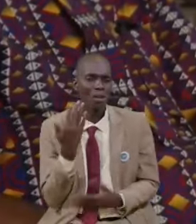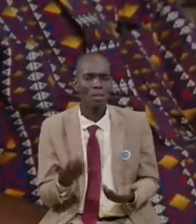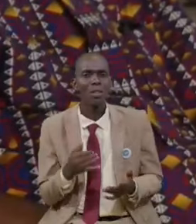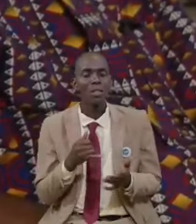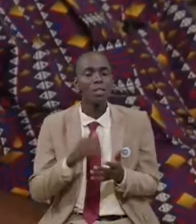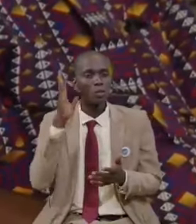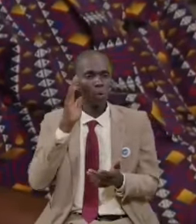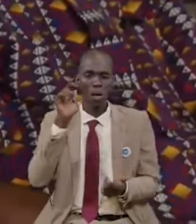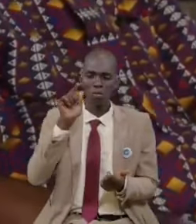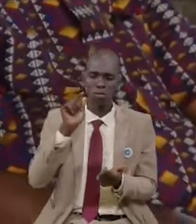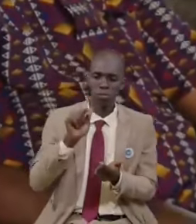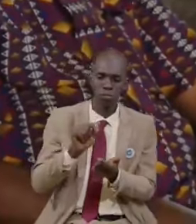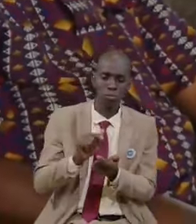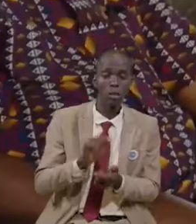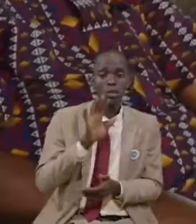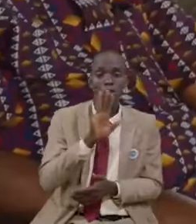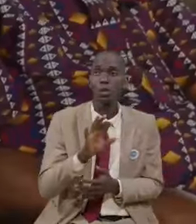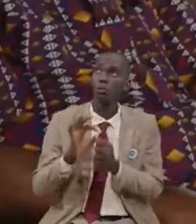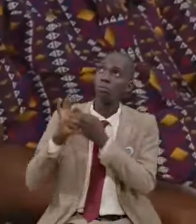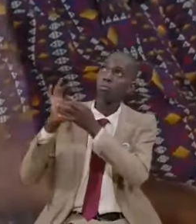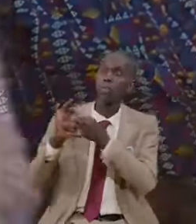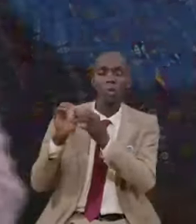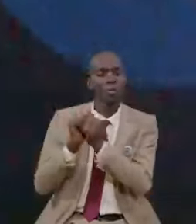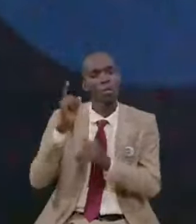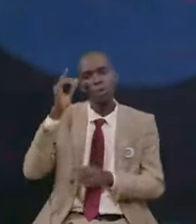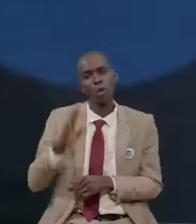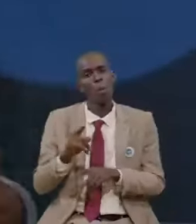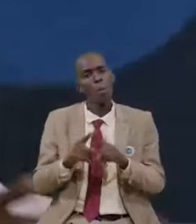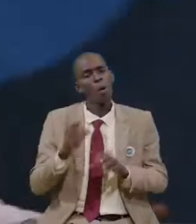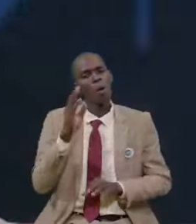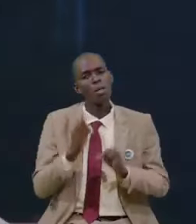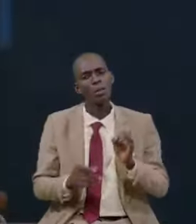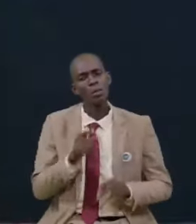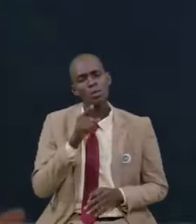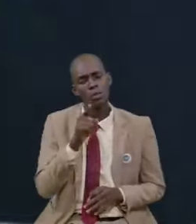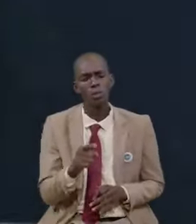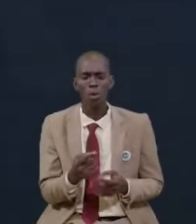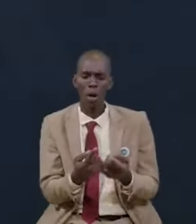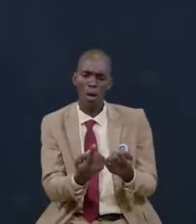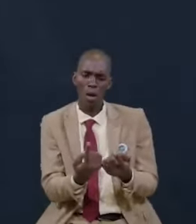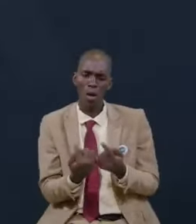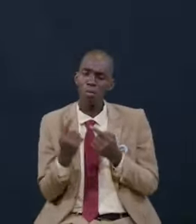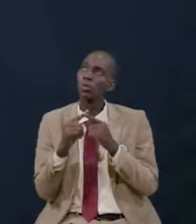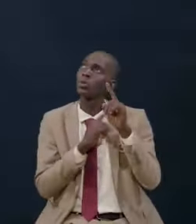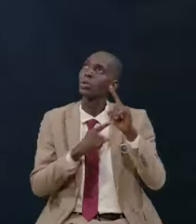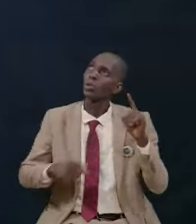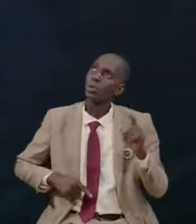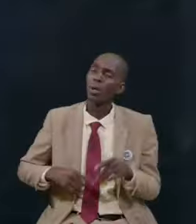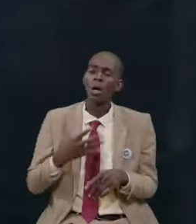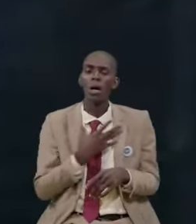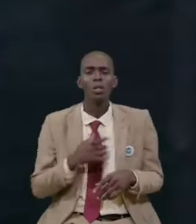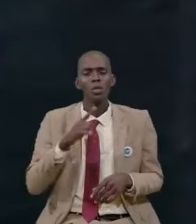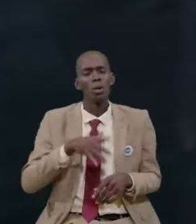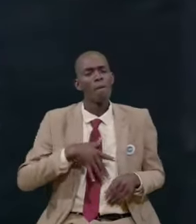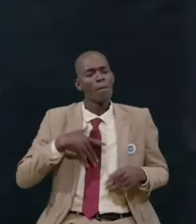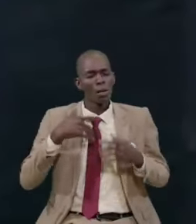But when you come, you're sorry for what you've done. Not you're sinning and sinning and sinning and sinning.